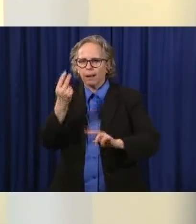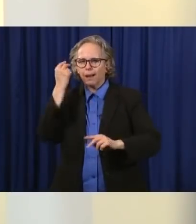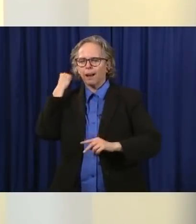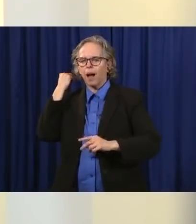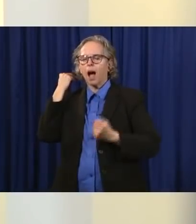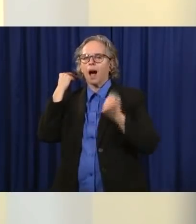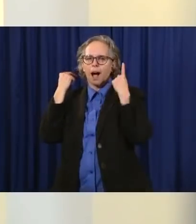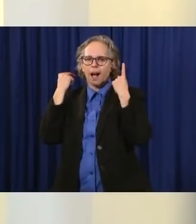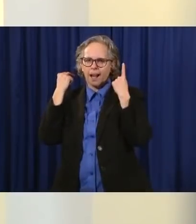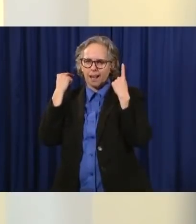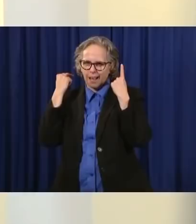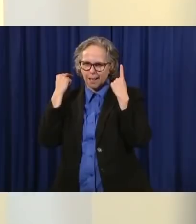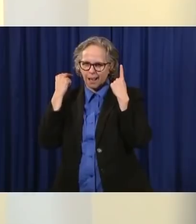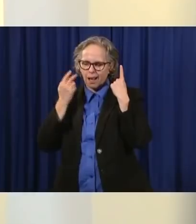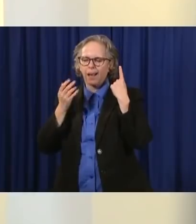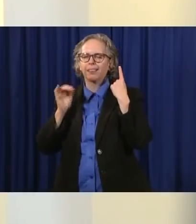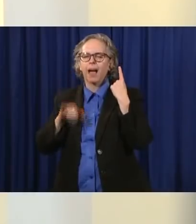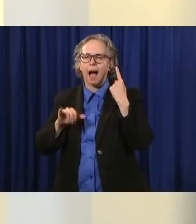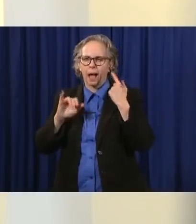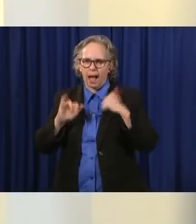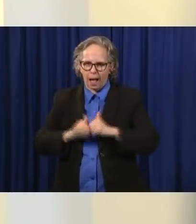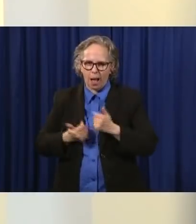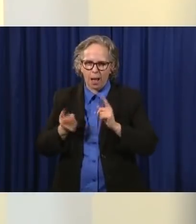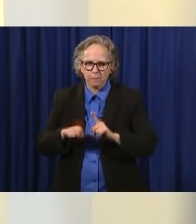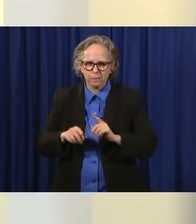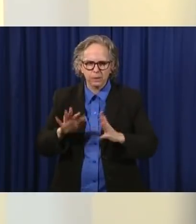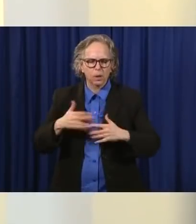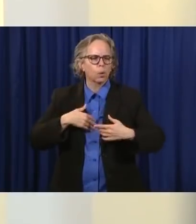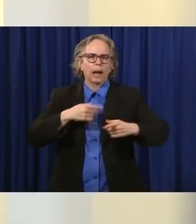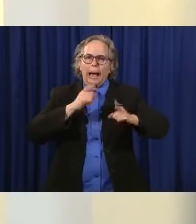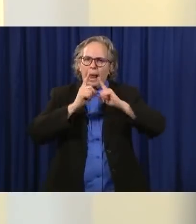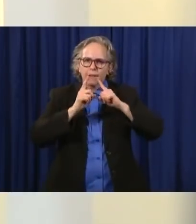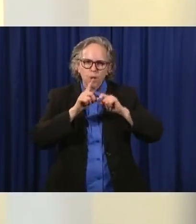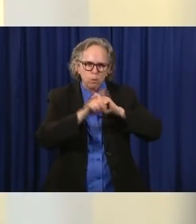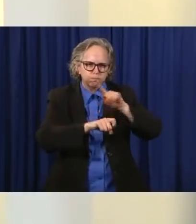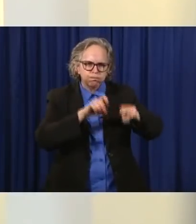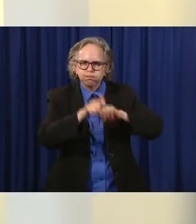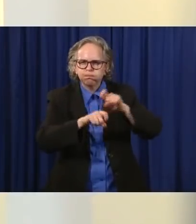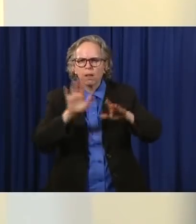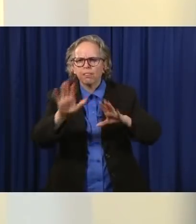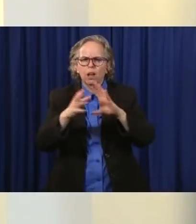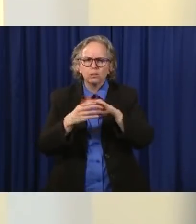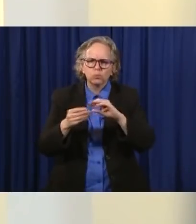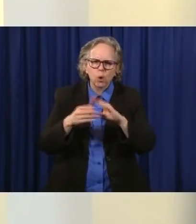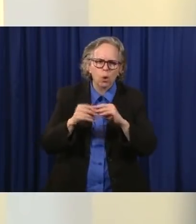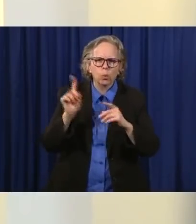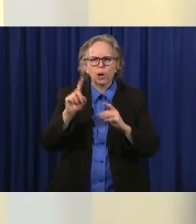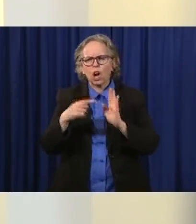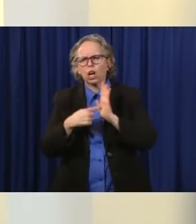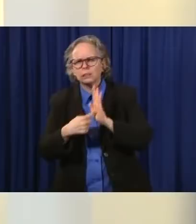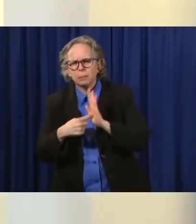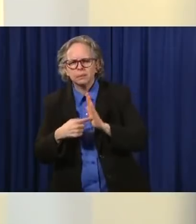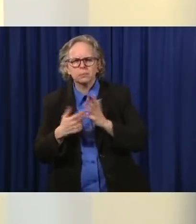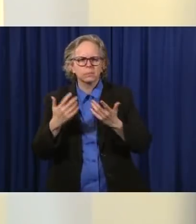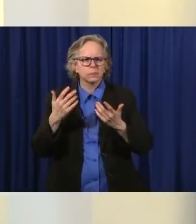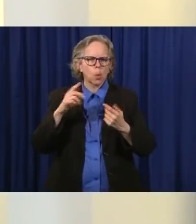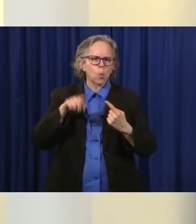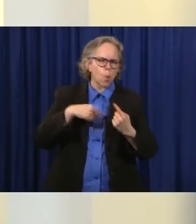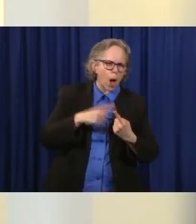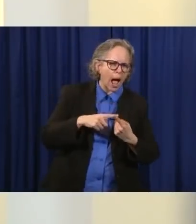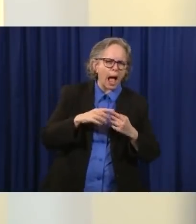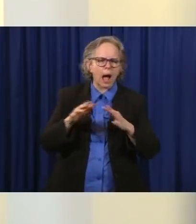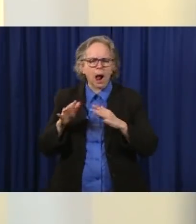case history that people are talking about their symptoms and their onset. That's how we know epidemiologically when that they had it. But